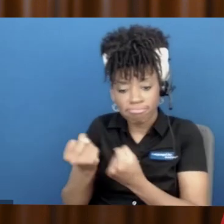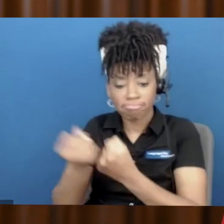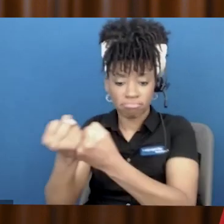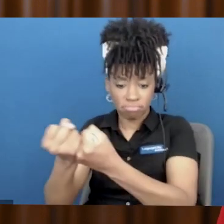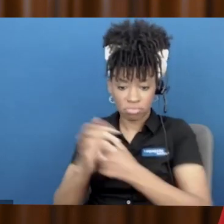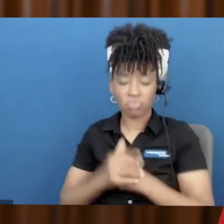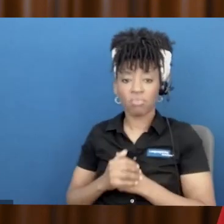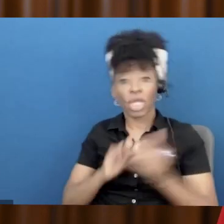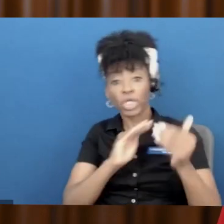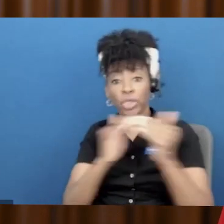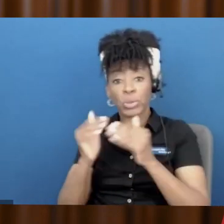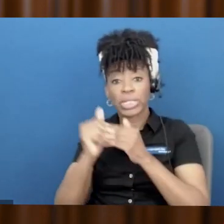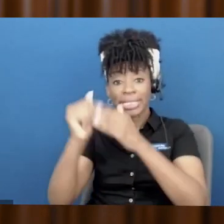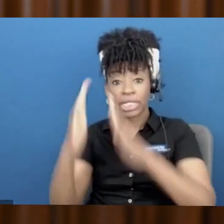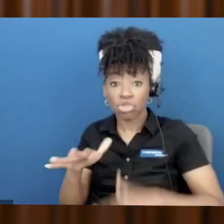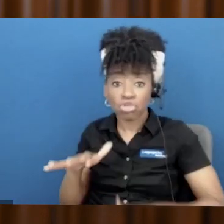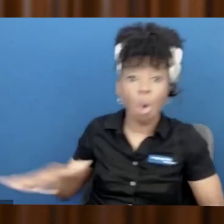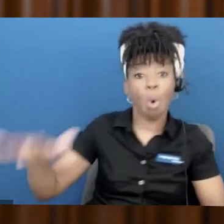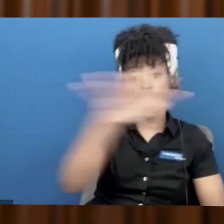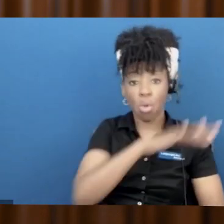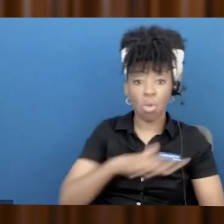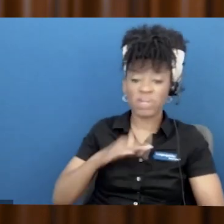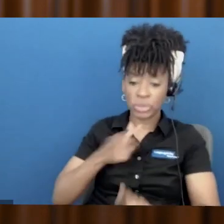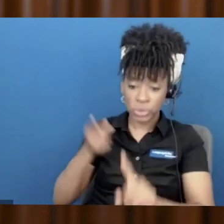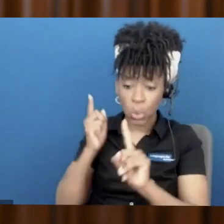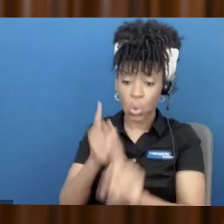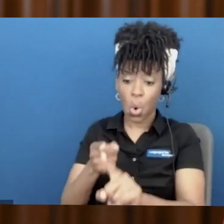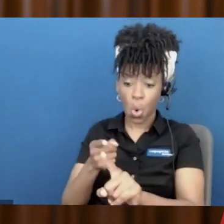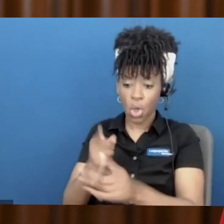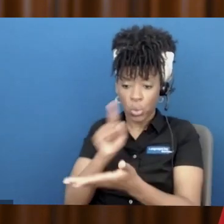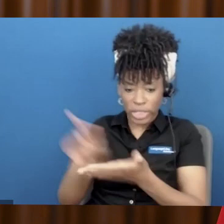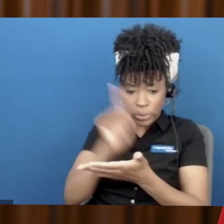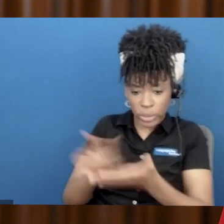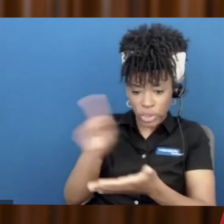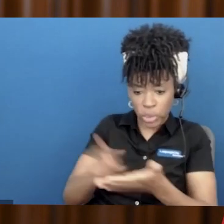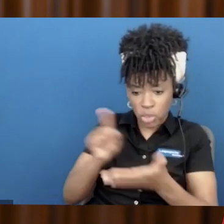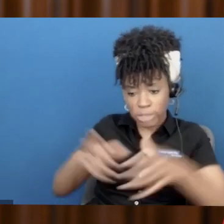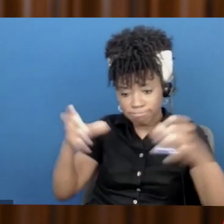leaders across our major institutions to do just that. We are all part of the solution.